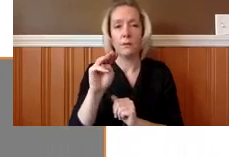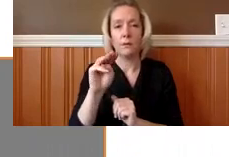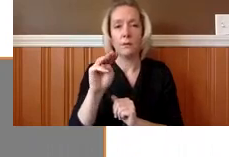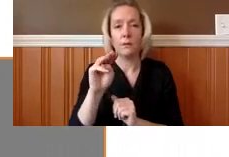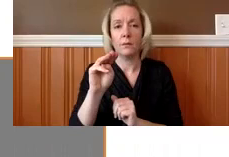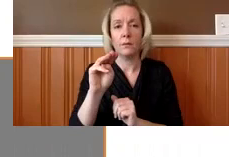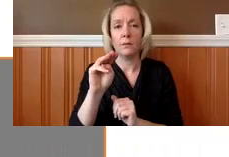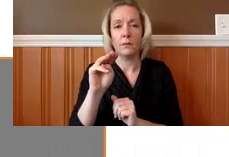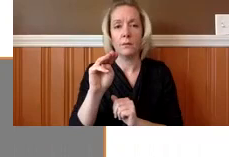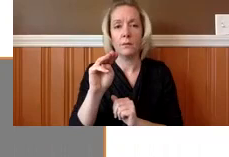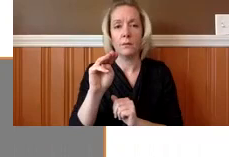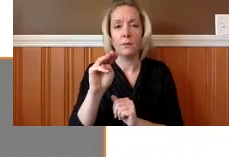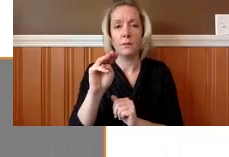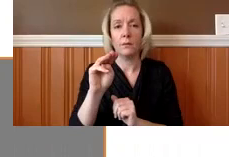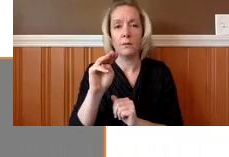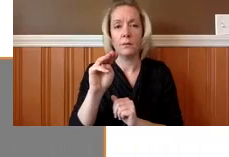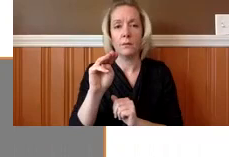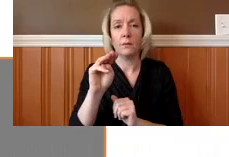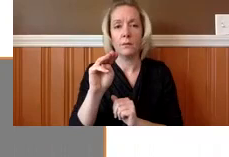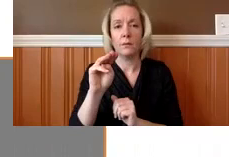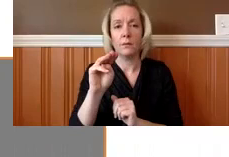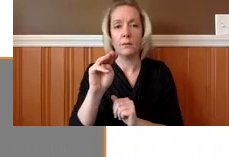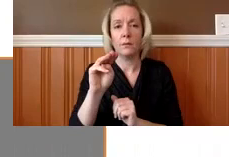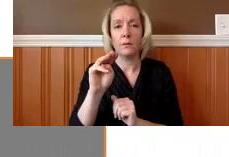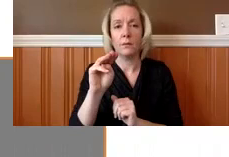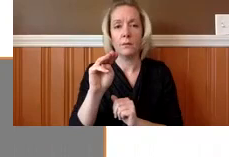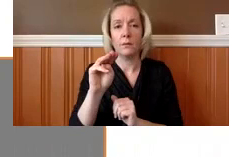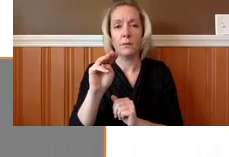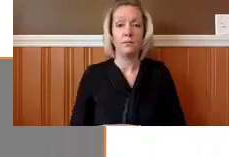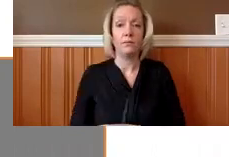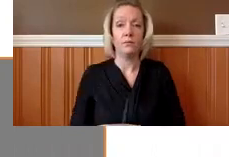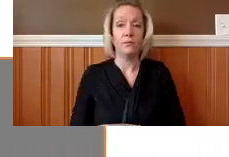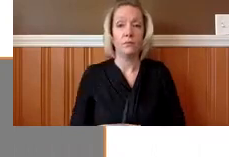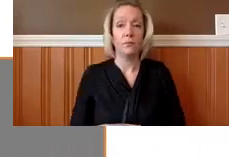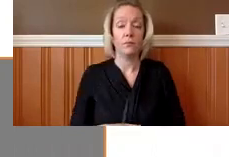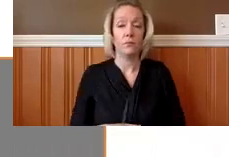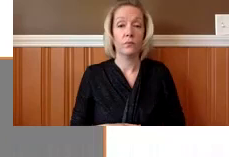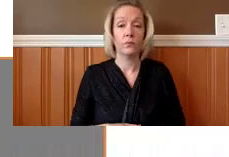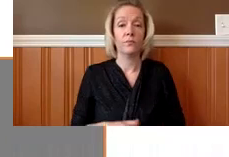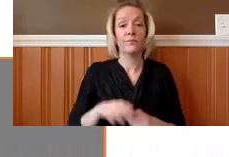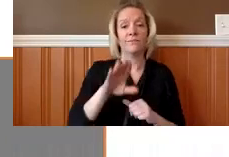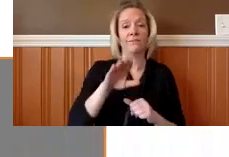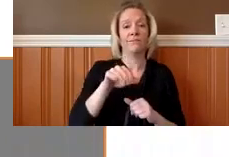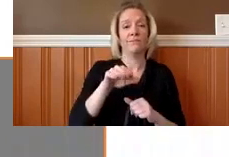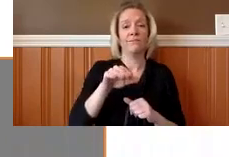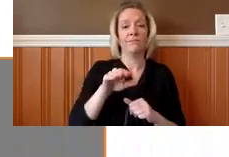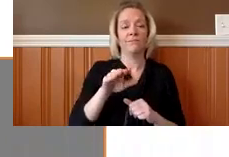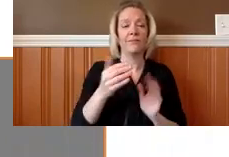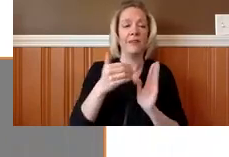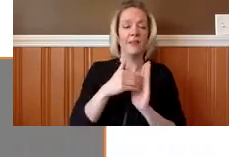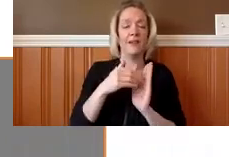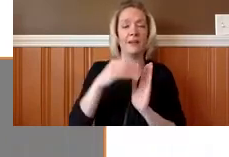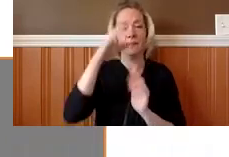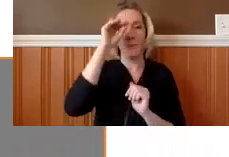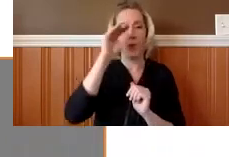Better? Yep, perfect. Thank you. I had to mute some. And then down here we see my little friend Ben. He's saying the